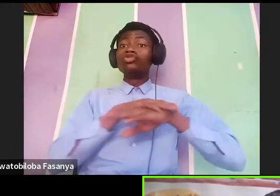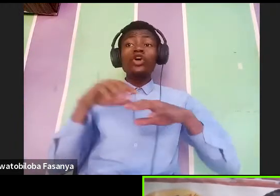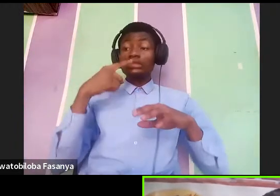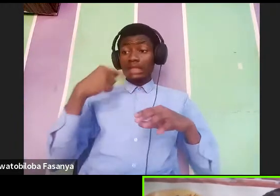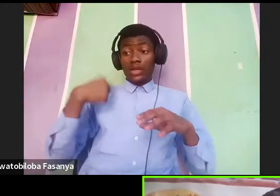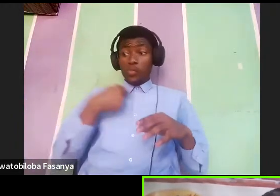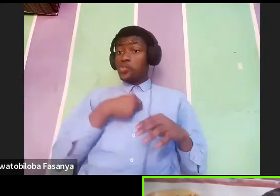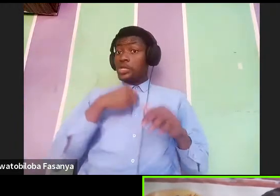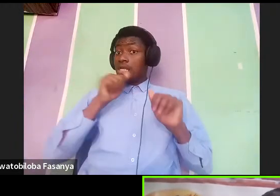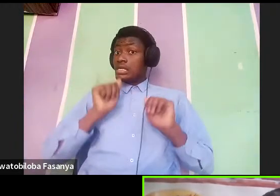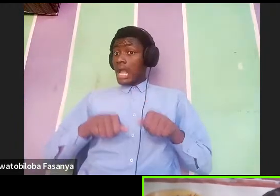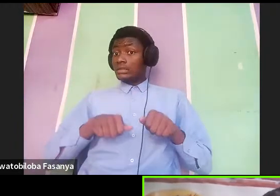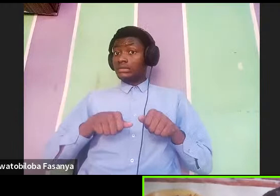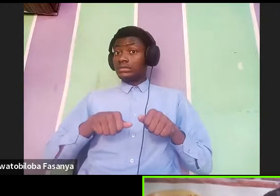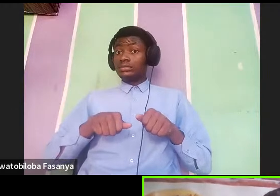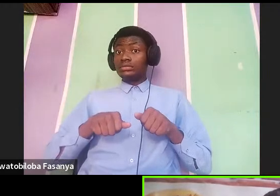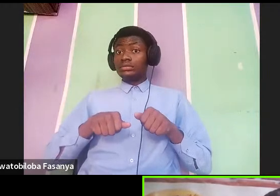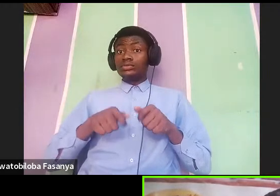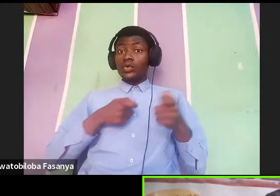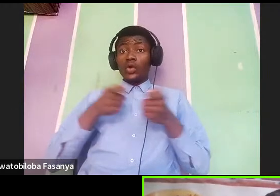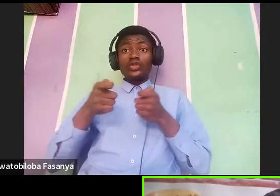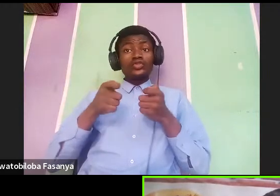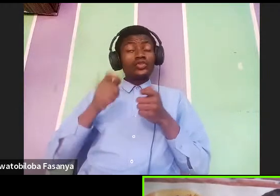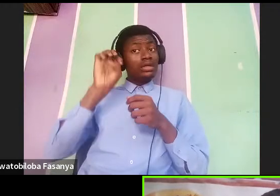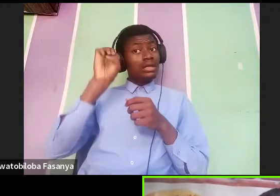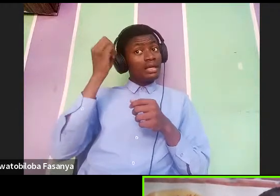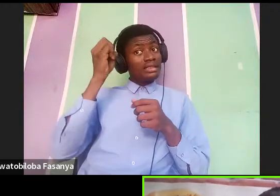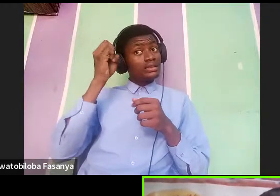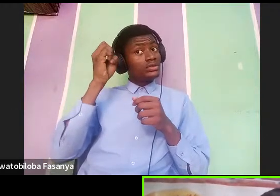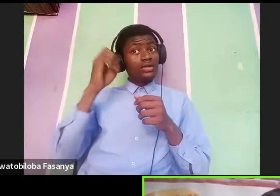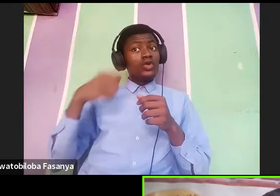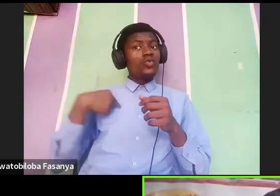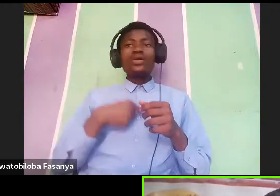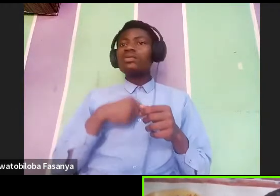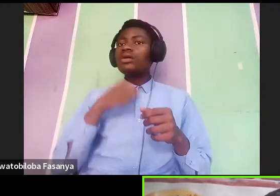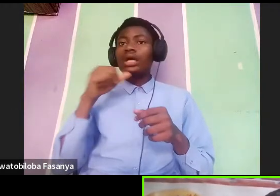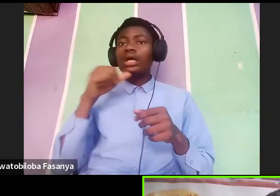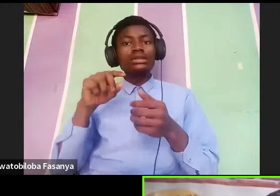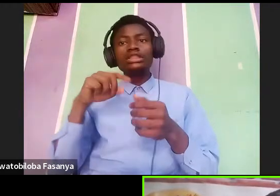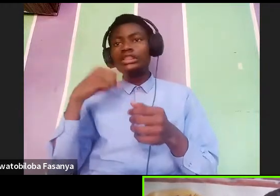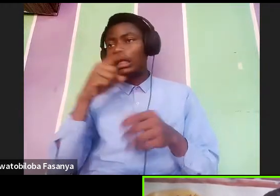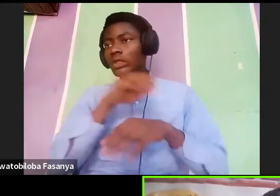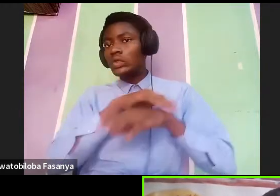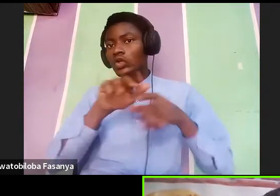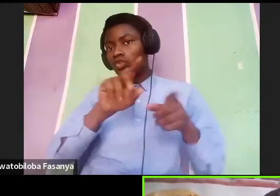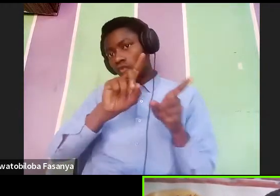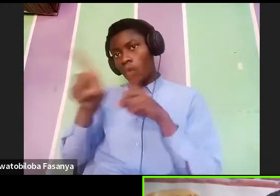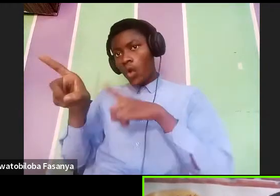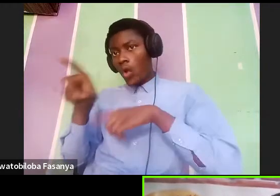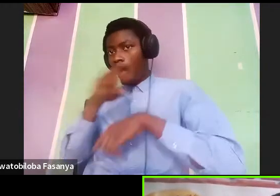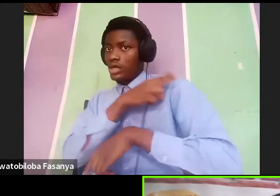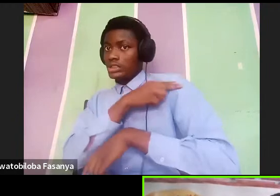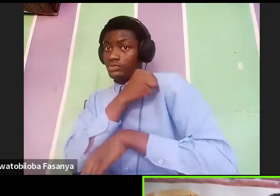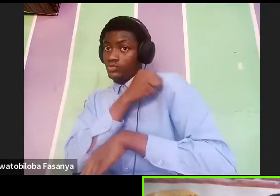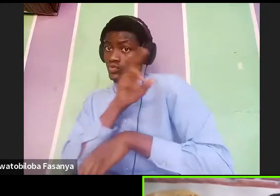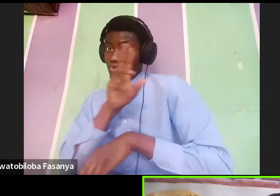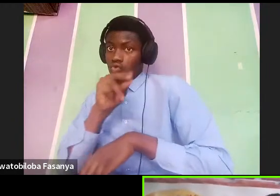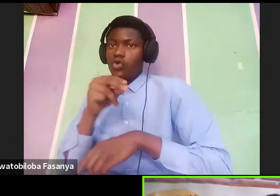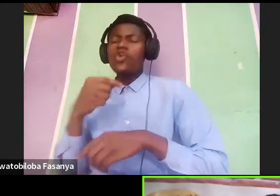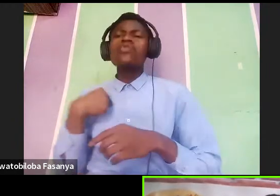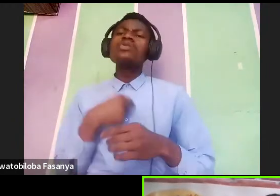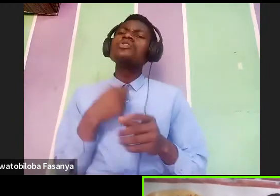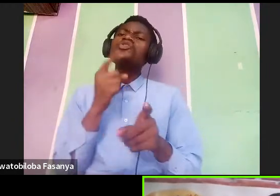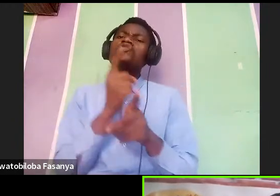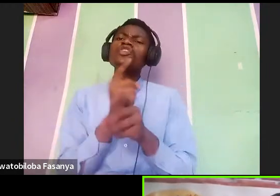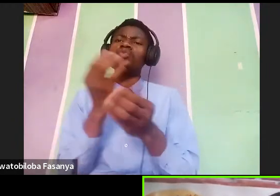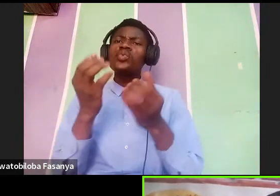first set of things that we can do to help anyone that it's caught up in this particular kind of situation. So Dr. Toby just told